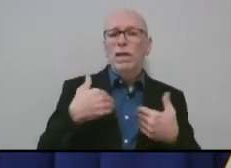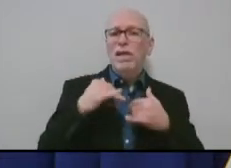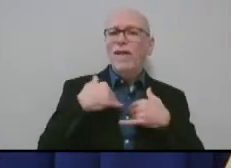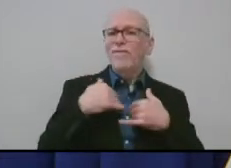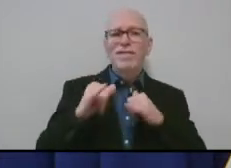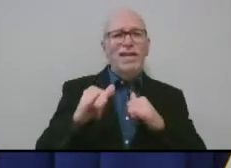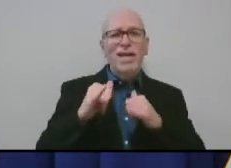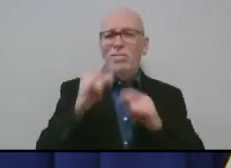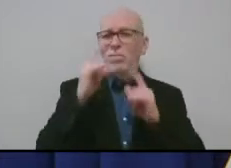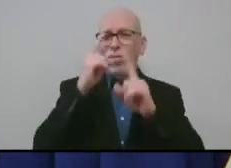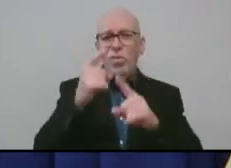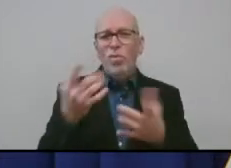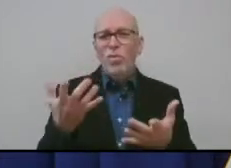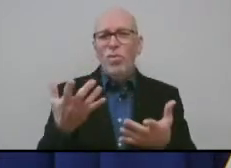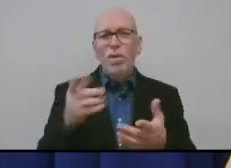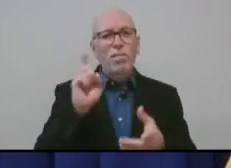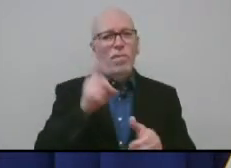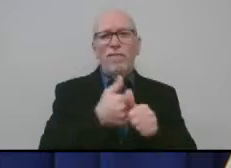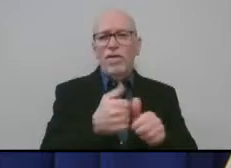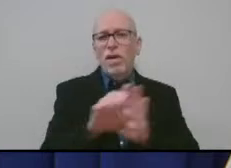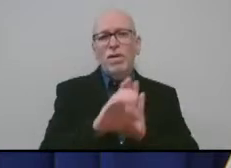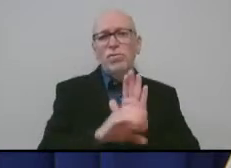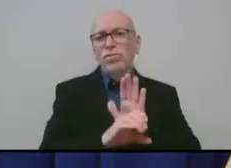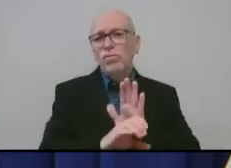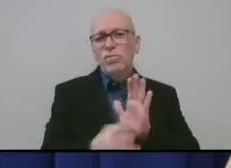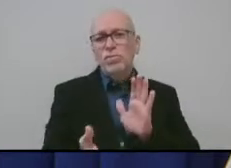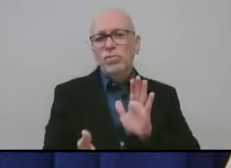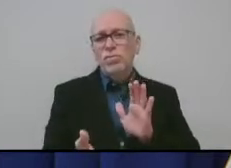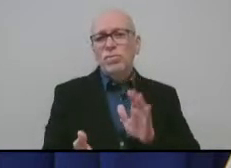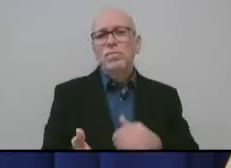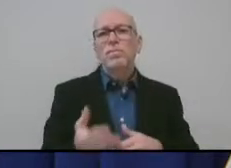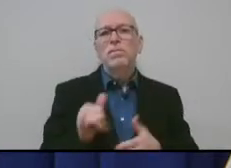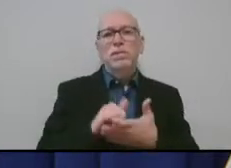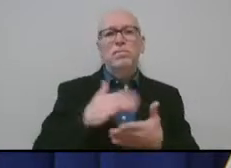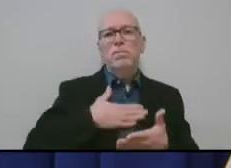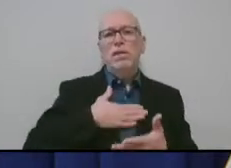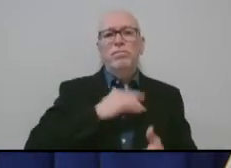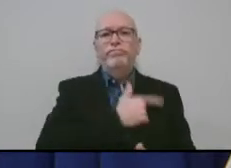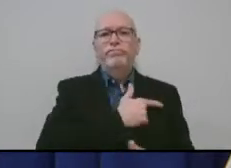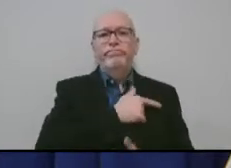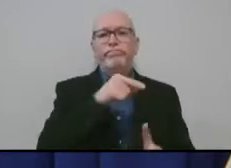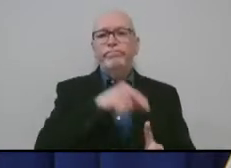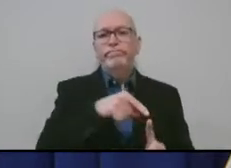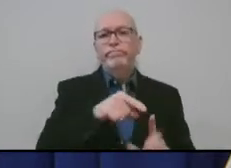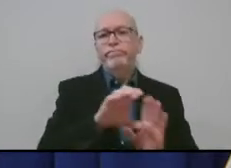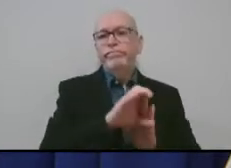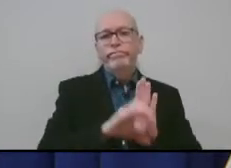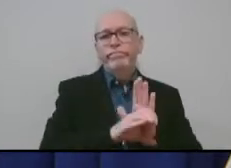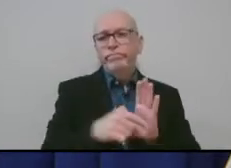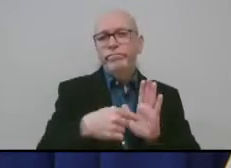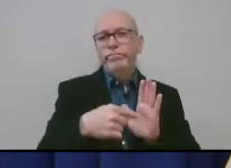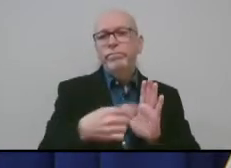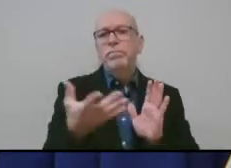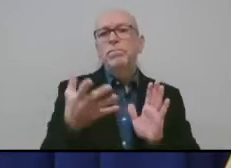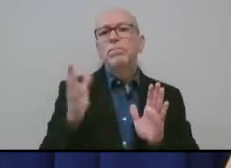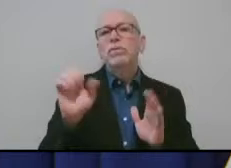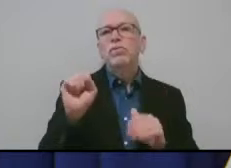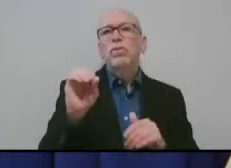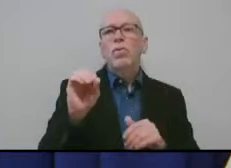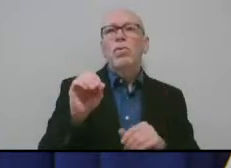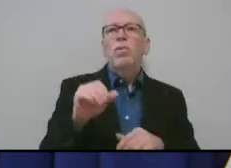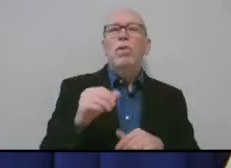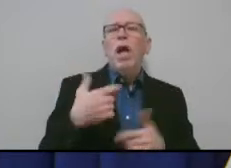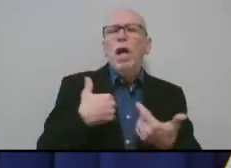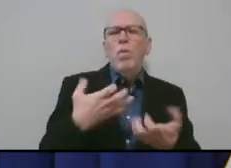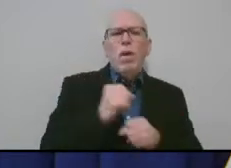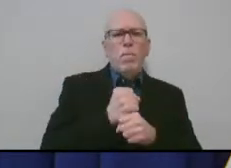be constitutional. And that's where my fidelity is and lies and loyalty lies. And so I want to